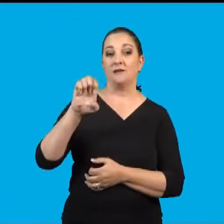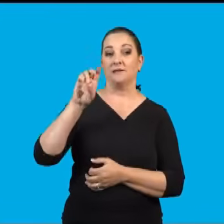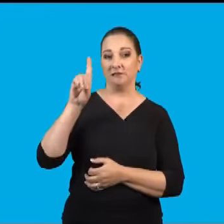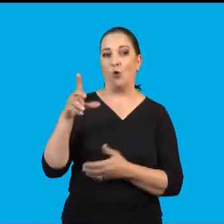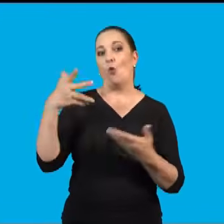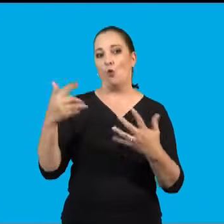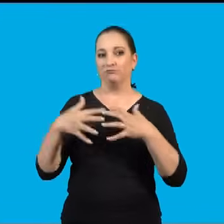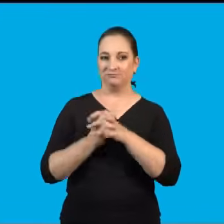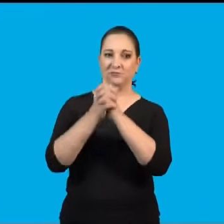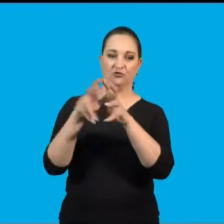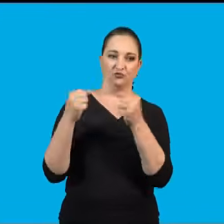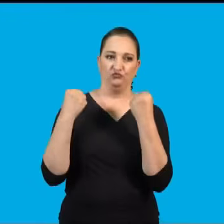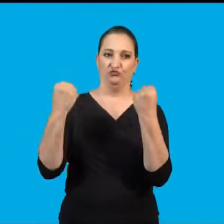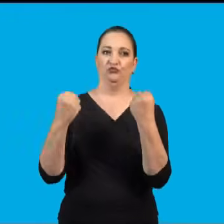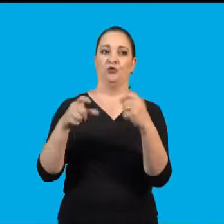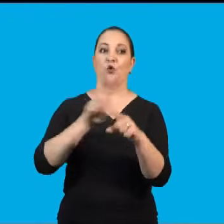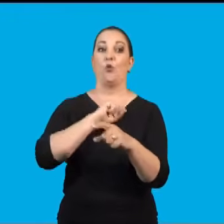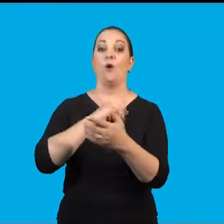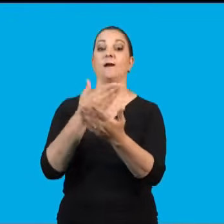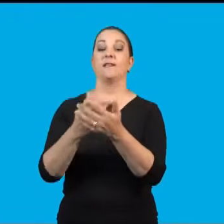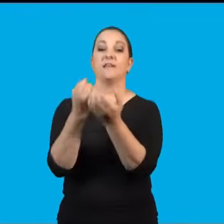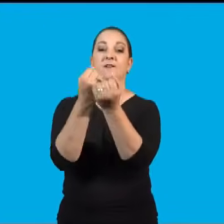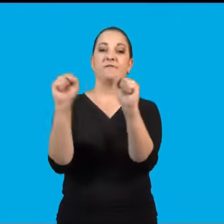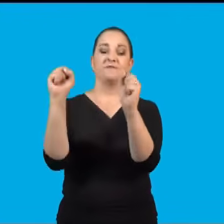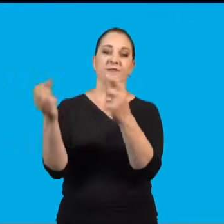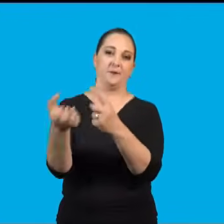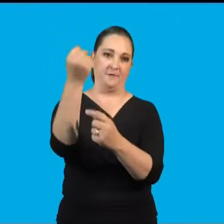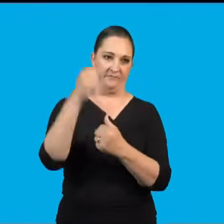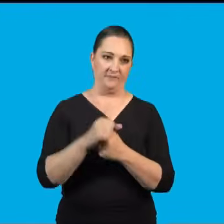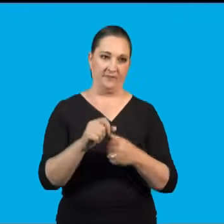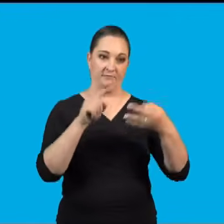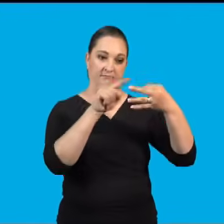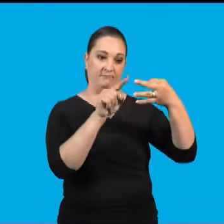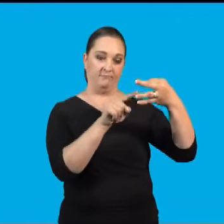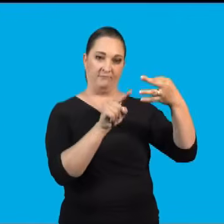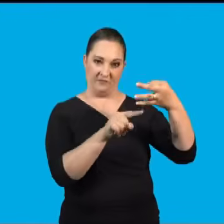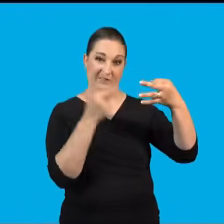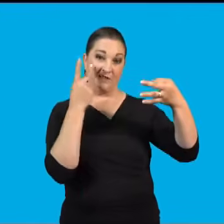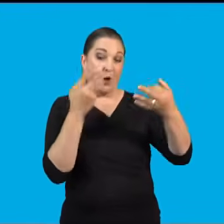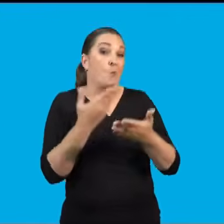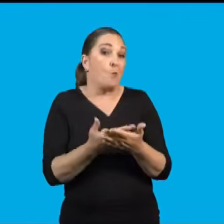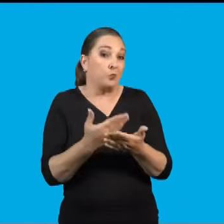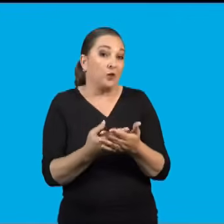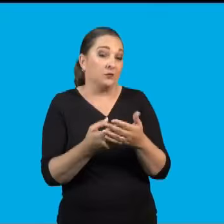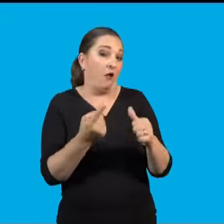in strength to attain freedom. Now you can see all these possible solutions